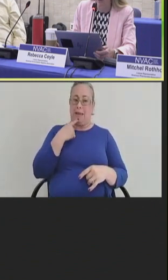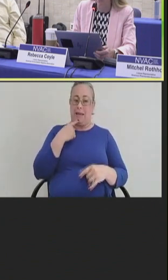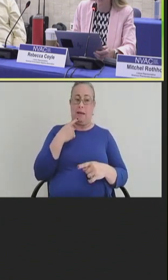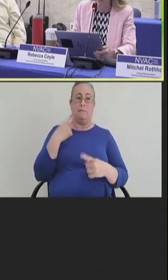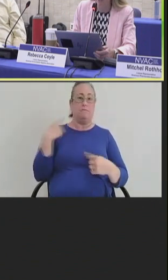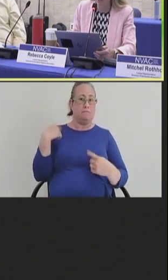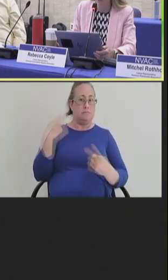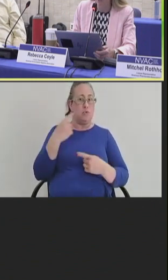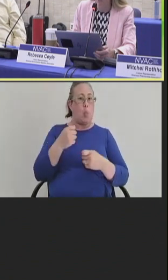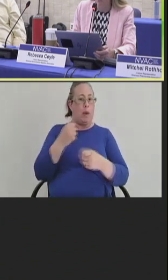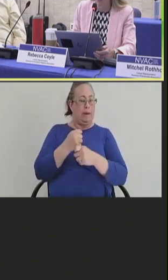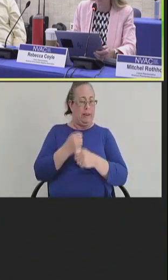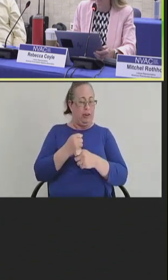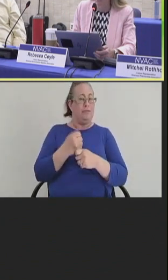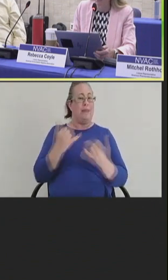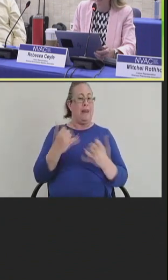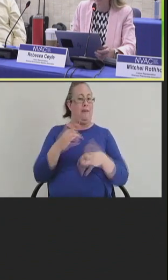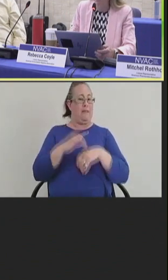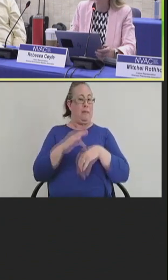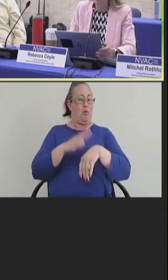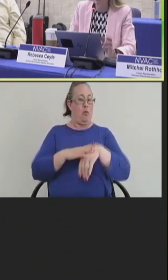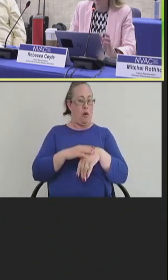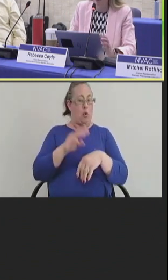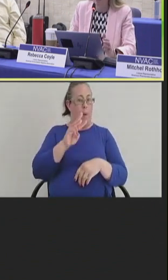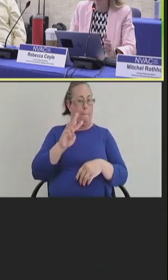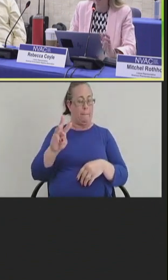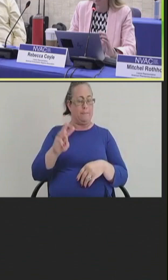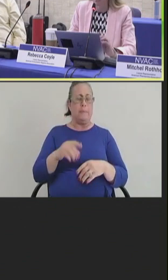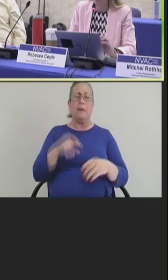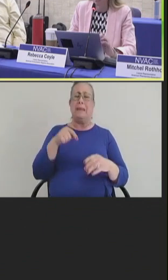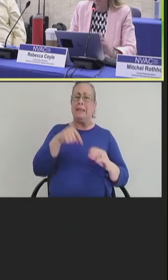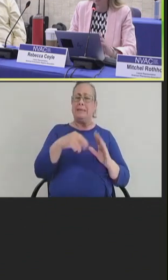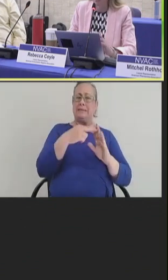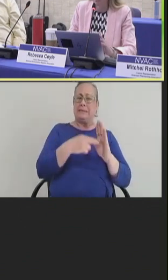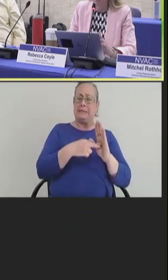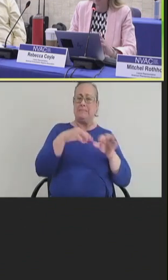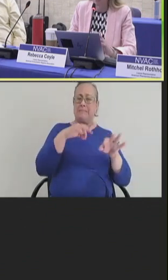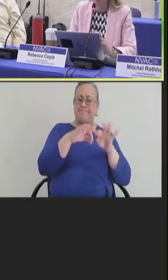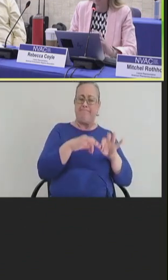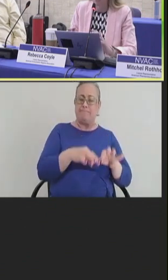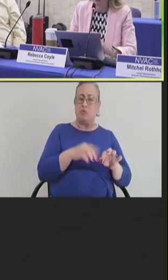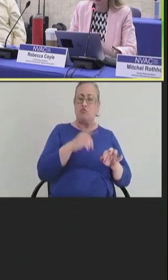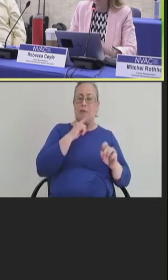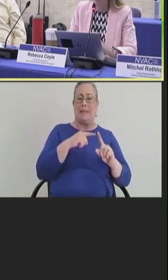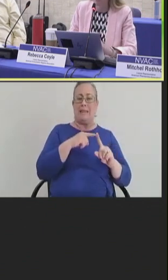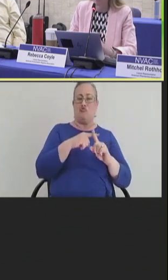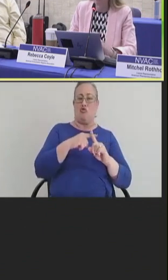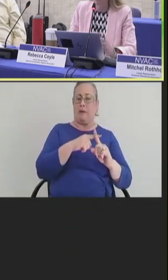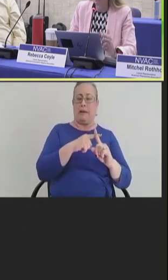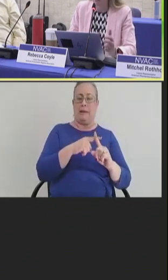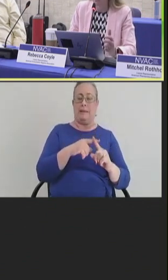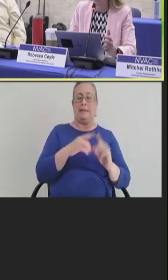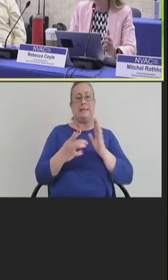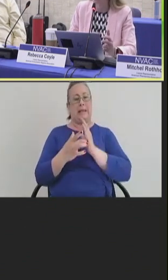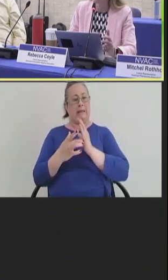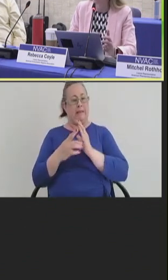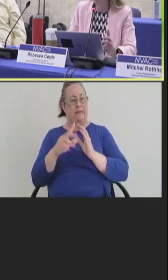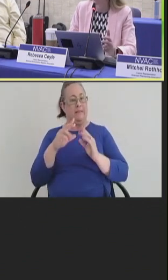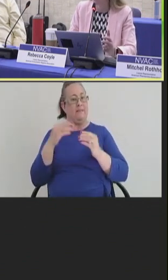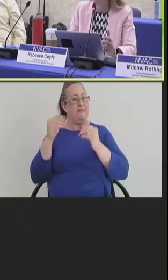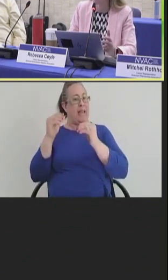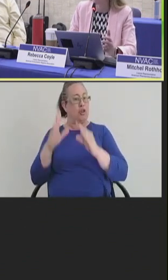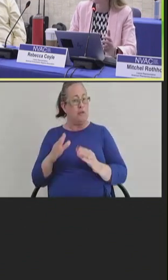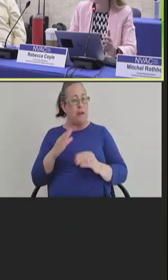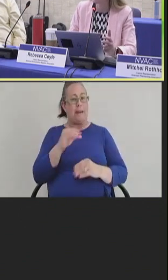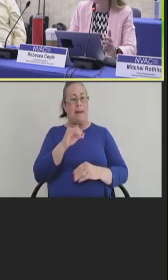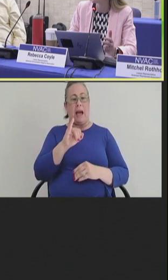our website. And the guidance is really targeting the technology vendors and also IIS for how to